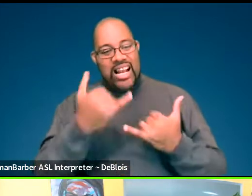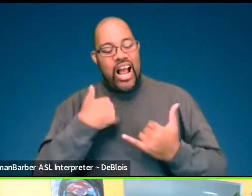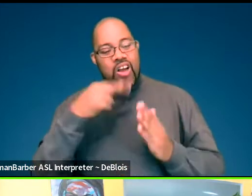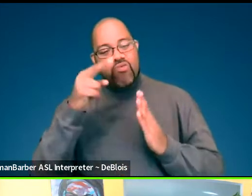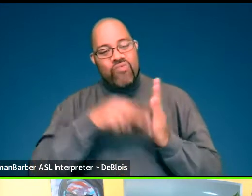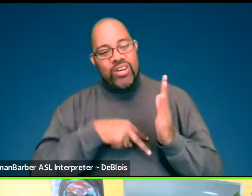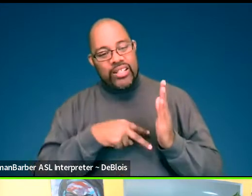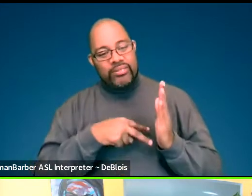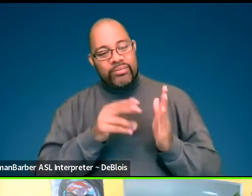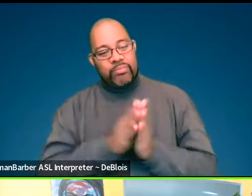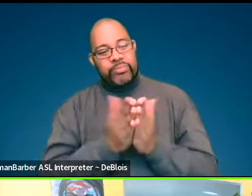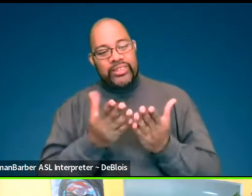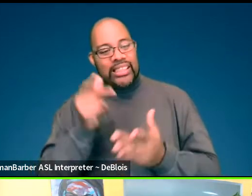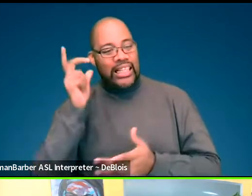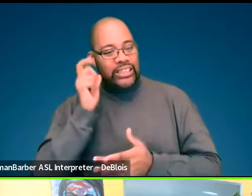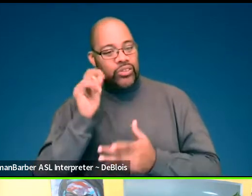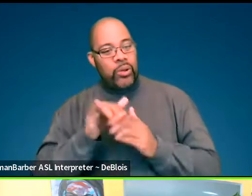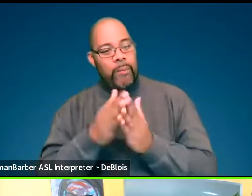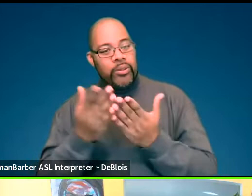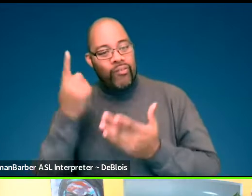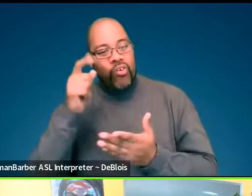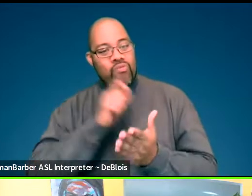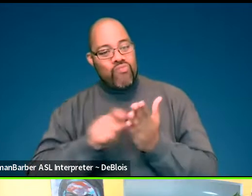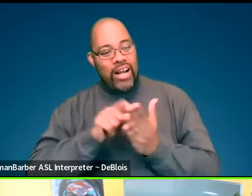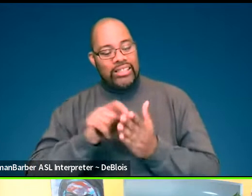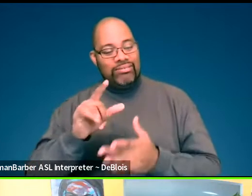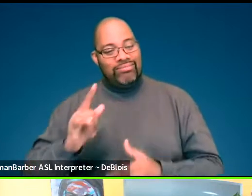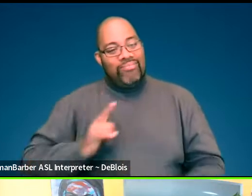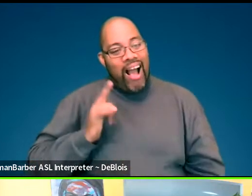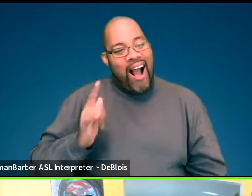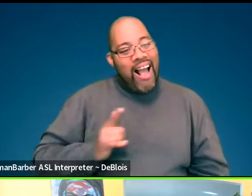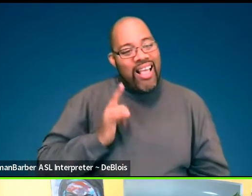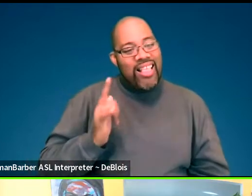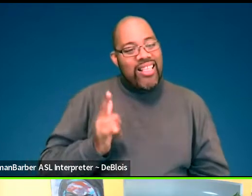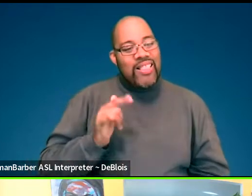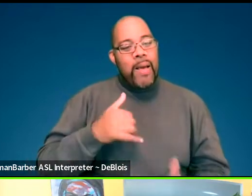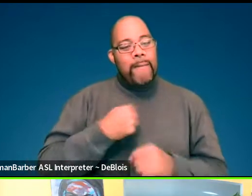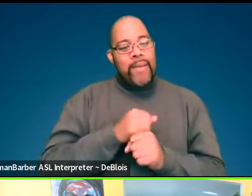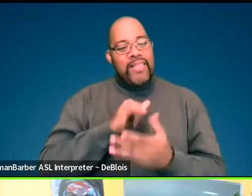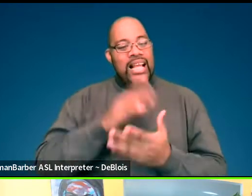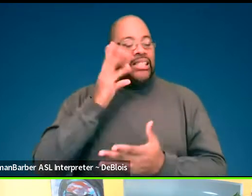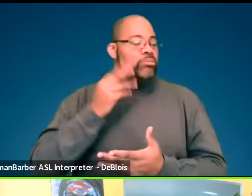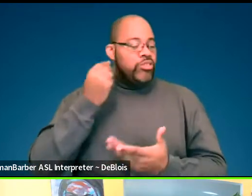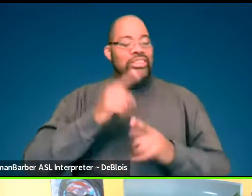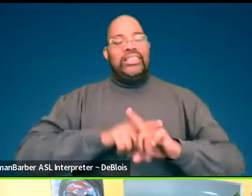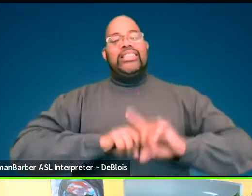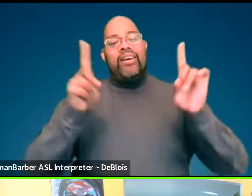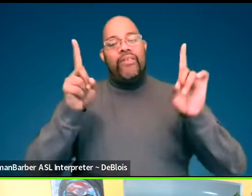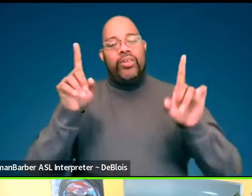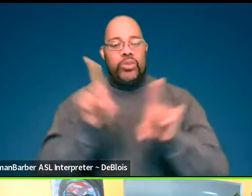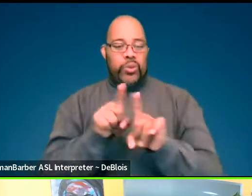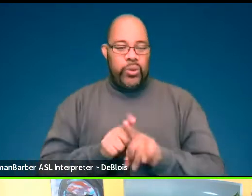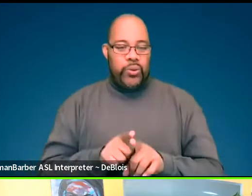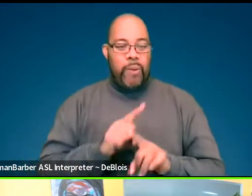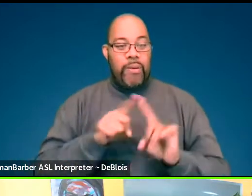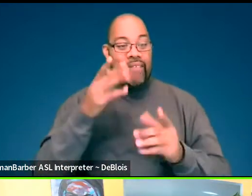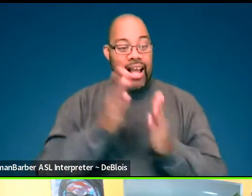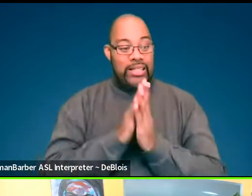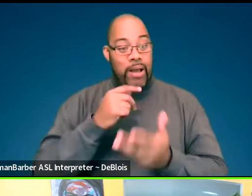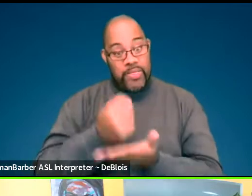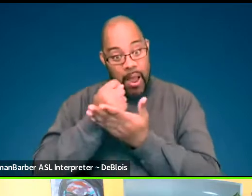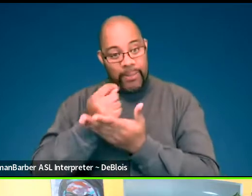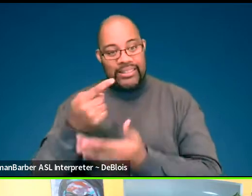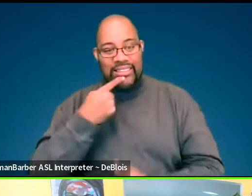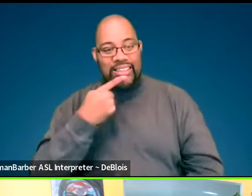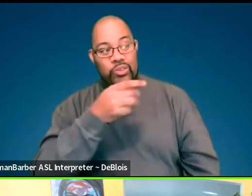read books and listen to books for writing style. Which make the experience different as well. But if you ask my therapist, he would